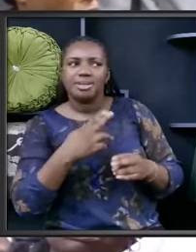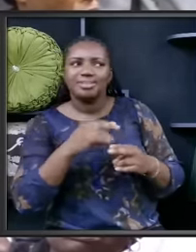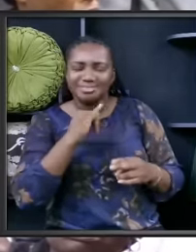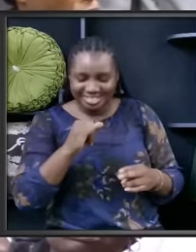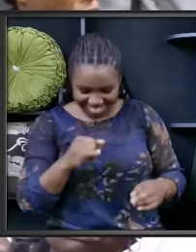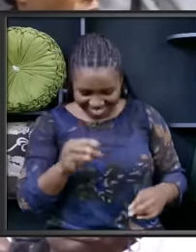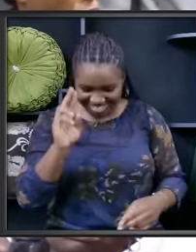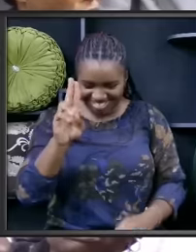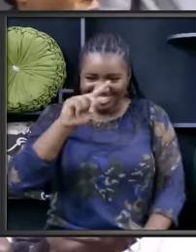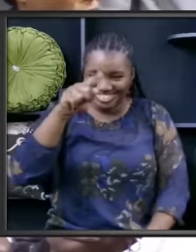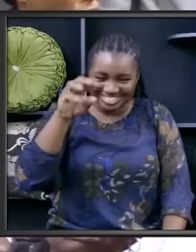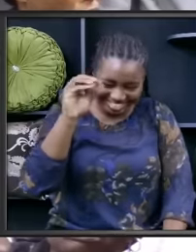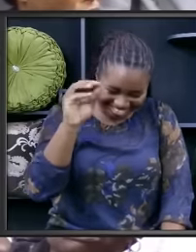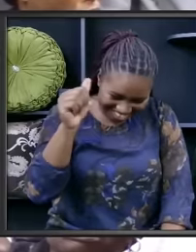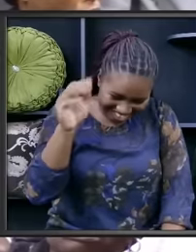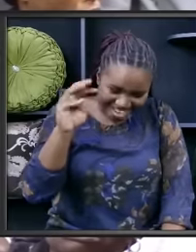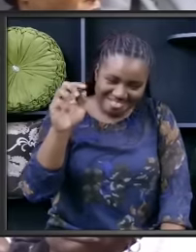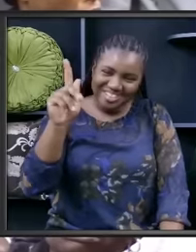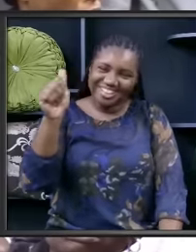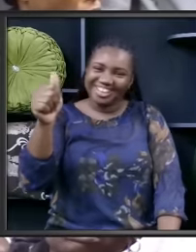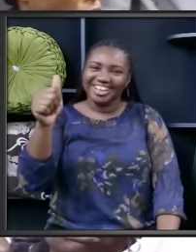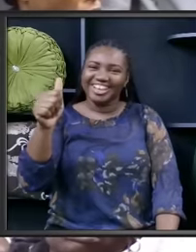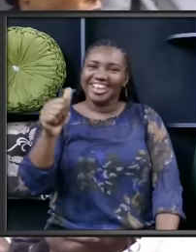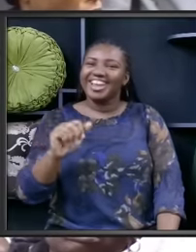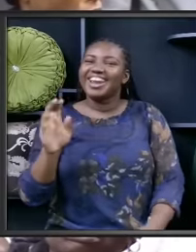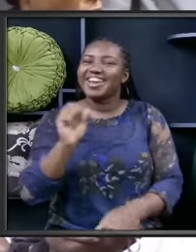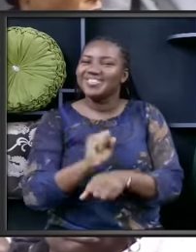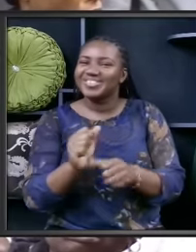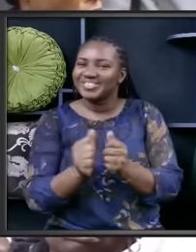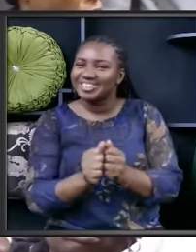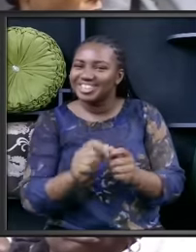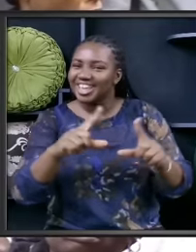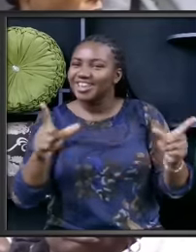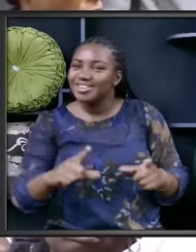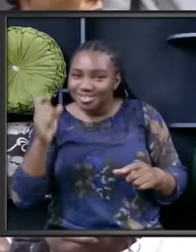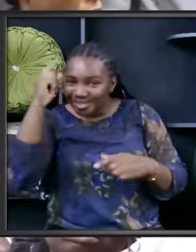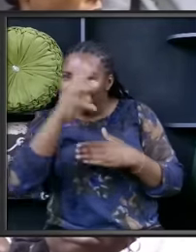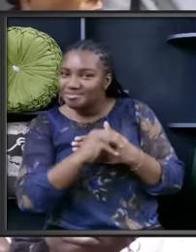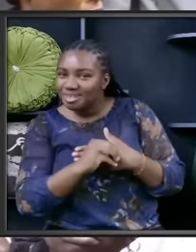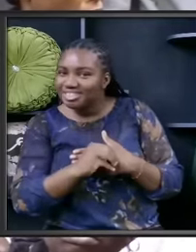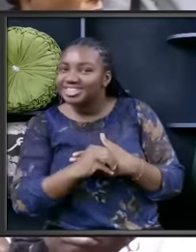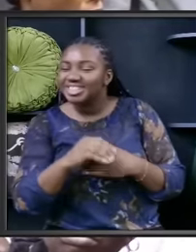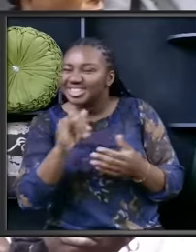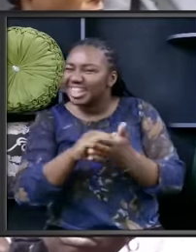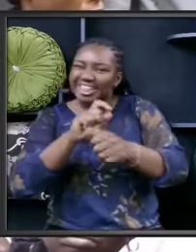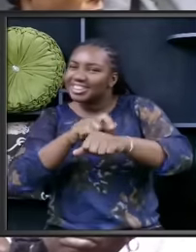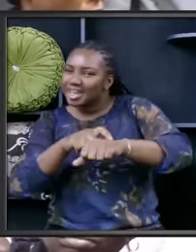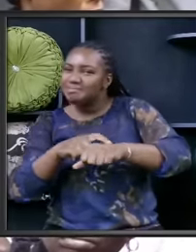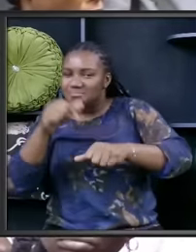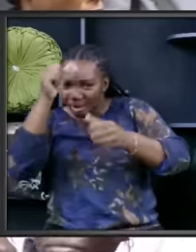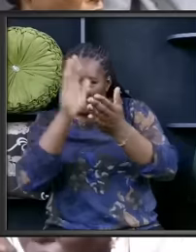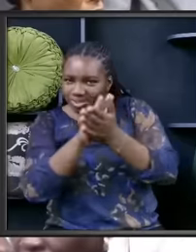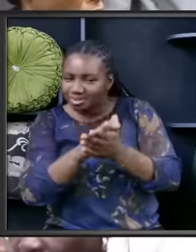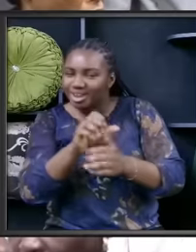they work for local government with my husband. That time my husband they work for local government, salary na 20,000. that time when we